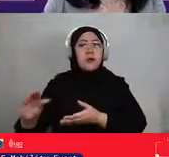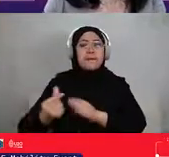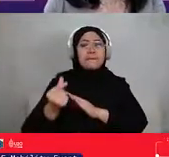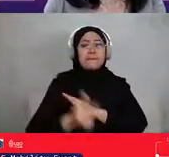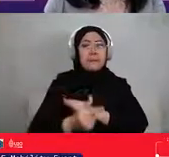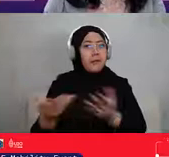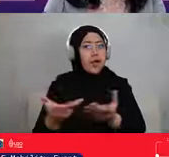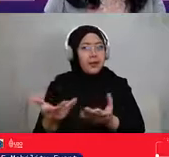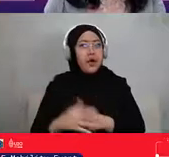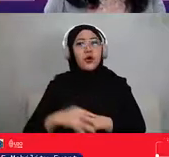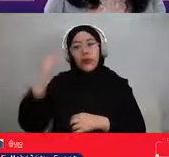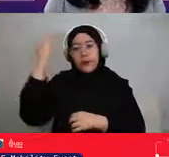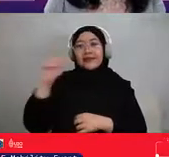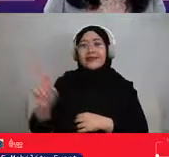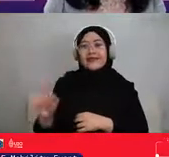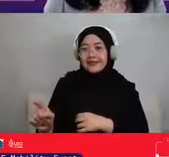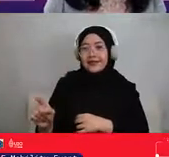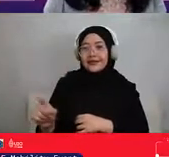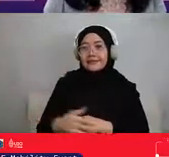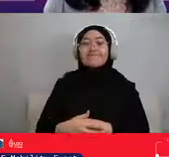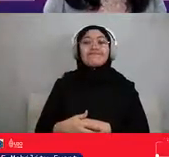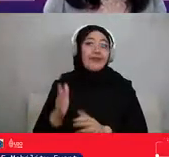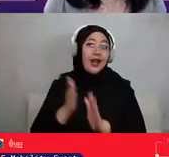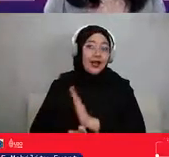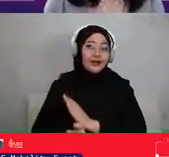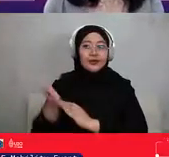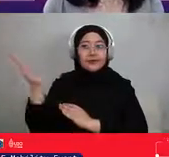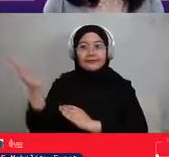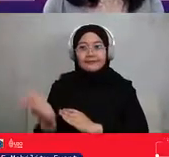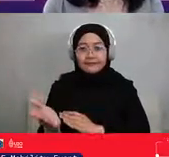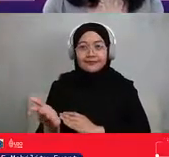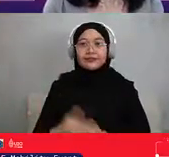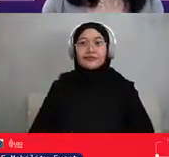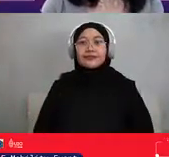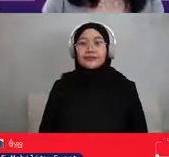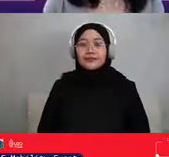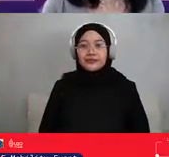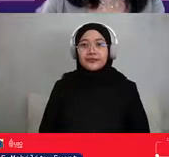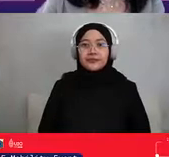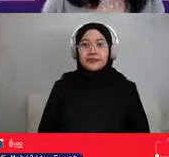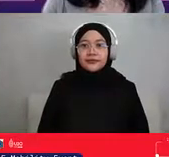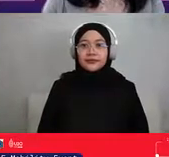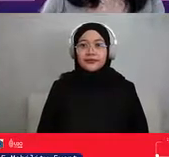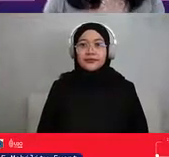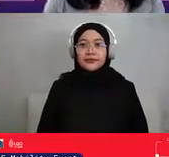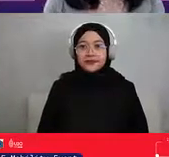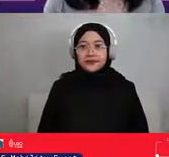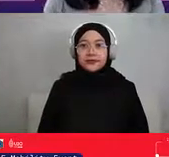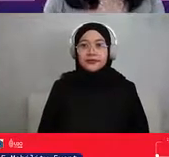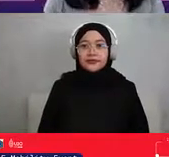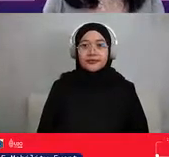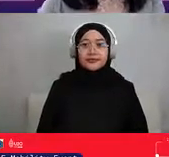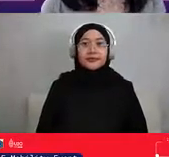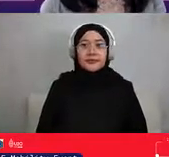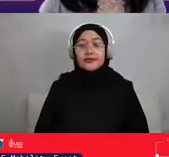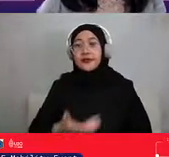I would like to pass the screen over to Mr. Pathy. And Mr. Pathy, I would like to also remind you that your presentation time